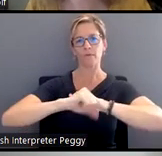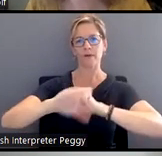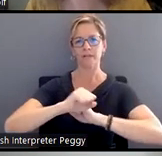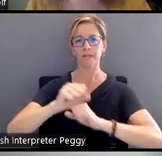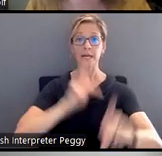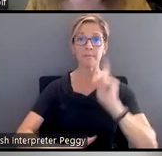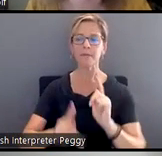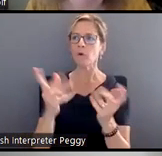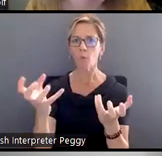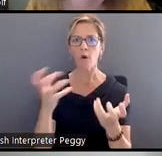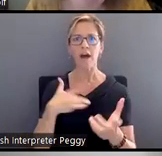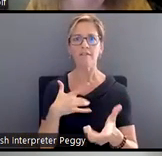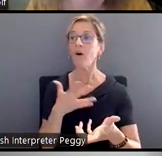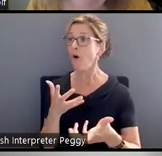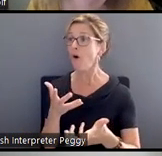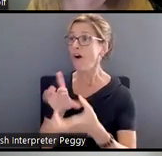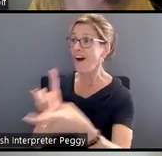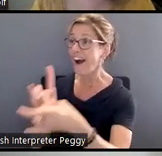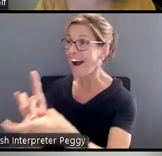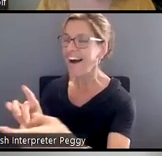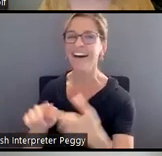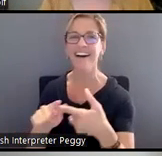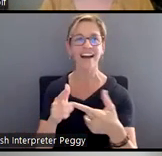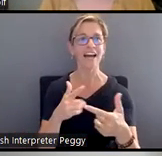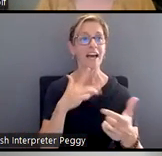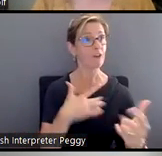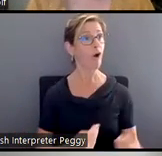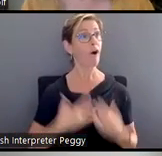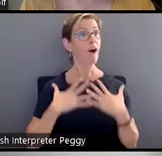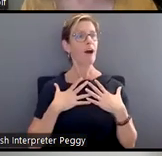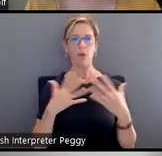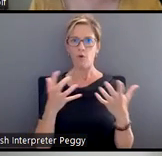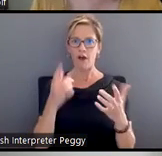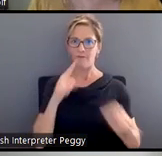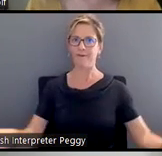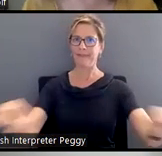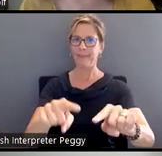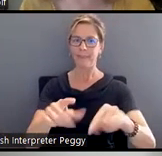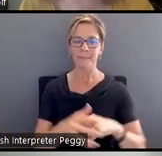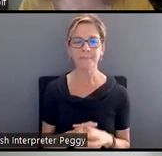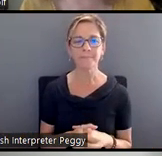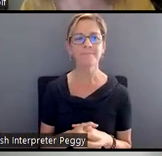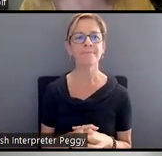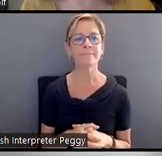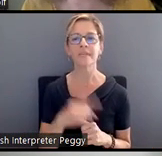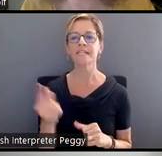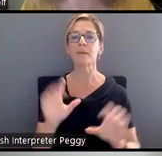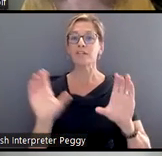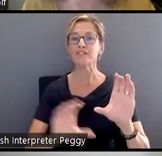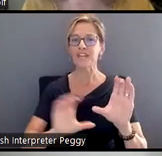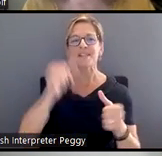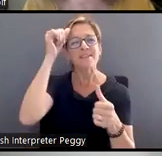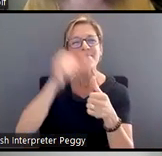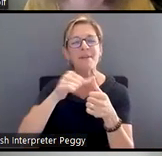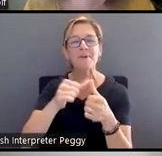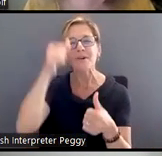connection, engagement, being inspired. And we talked a little bit a while ago about ads. I noticed someone put in the chat, they love the bears, the